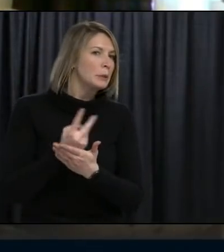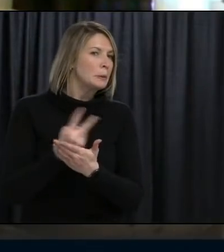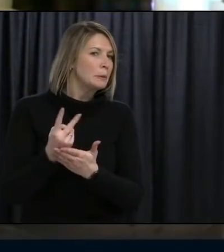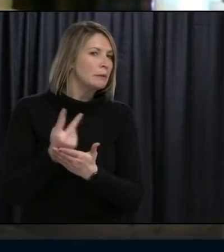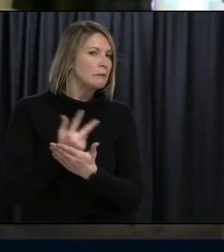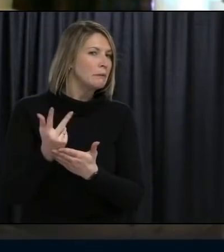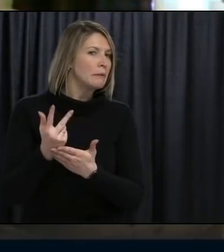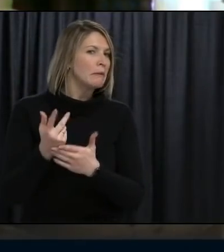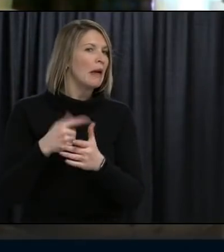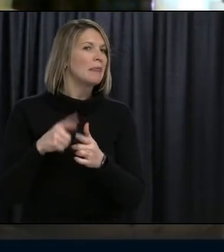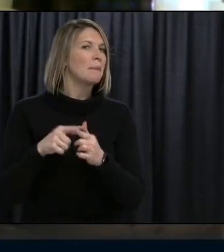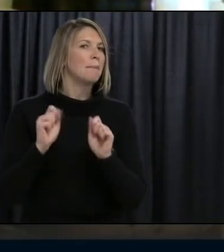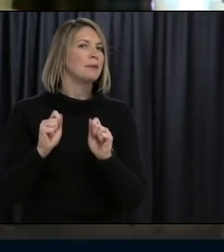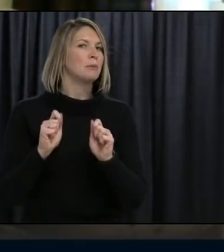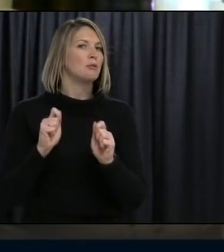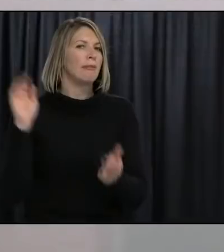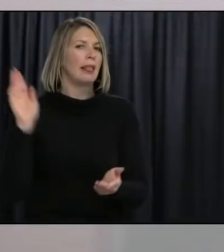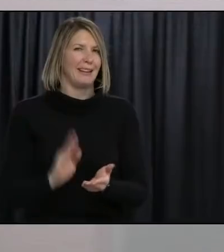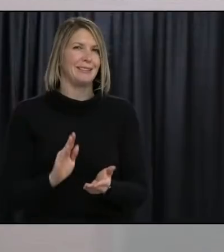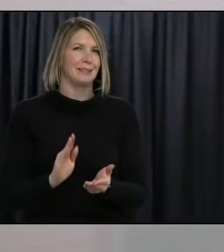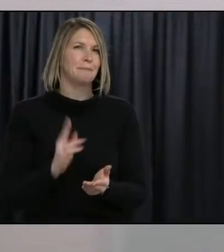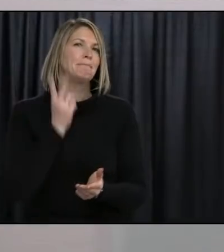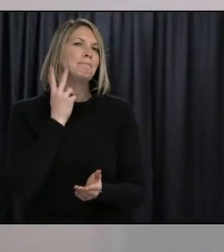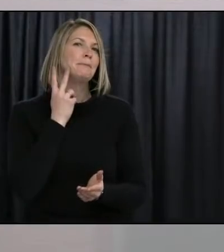there. Thank you.